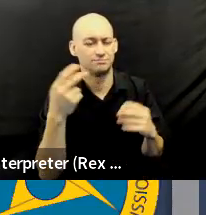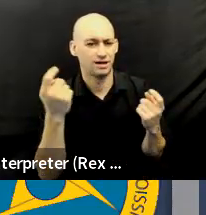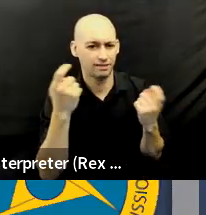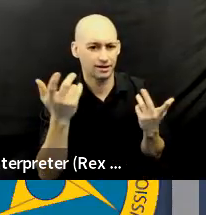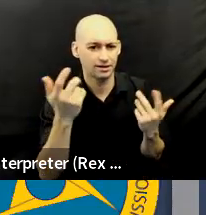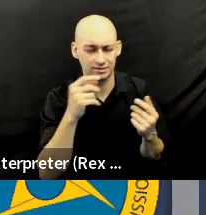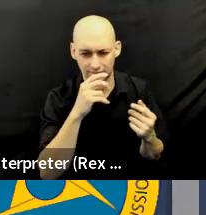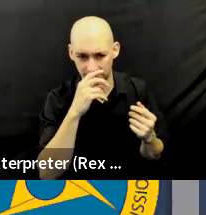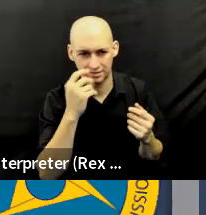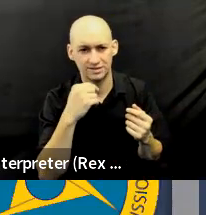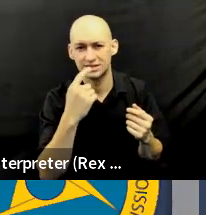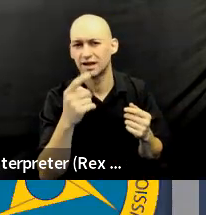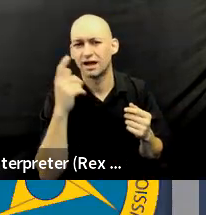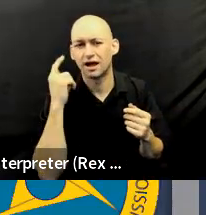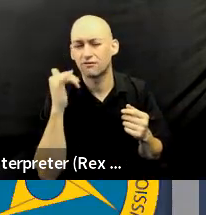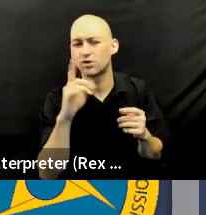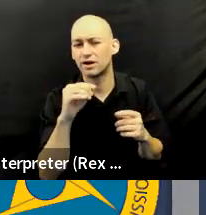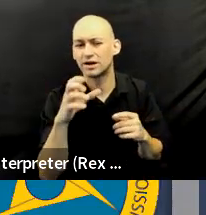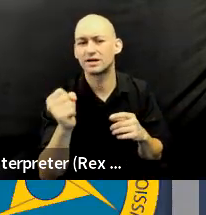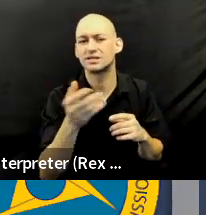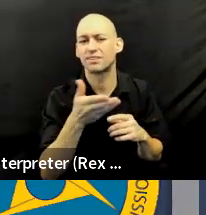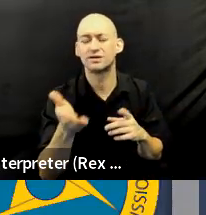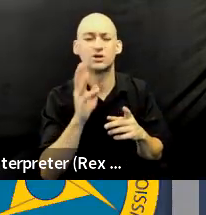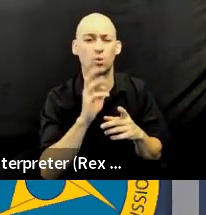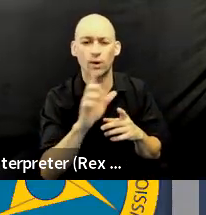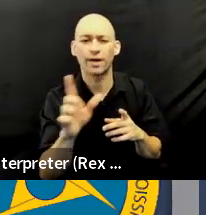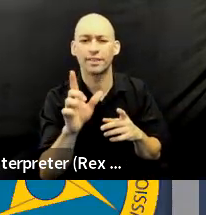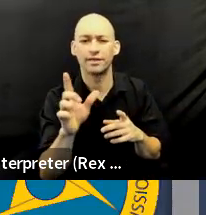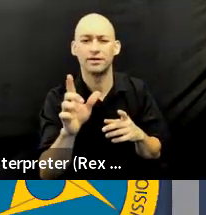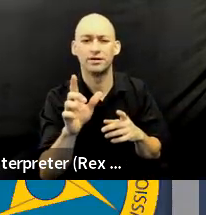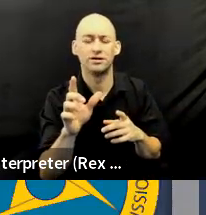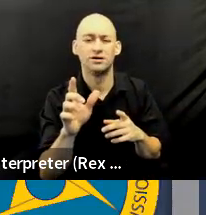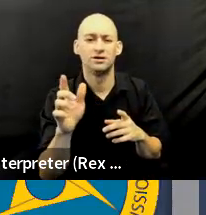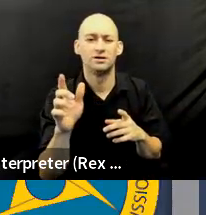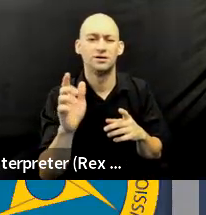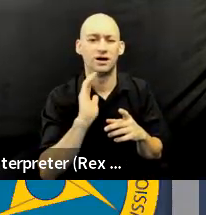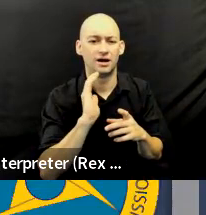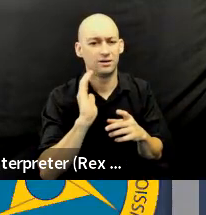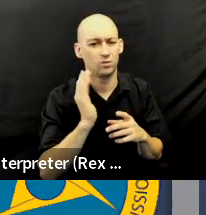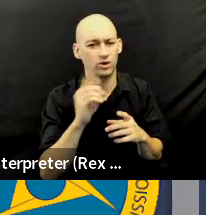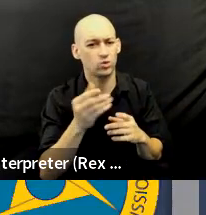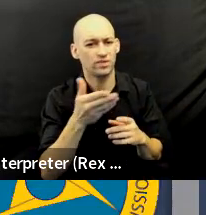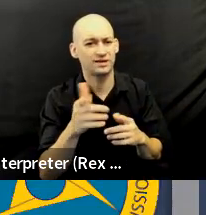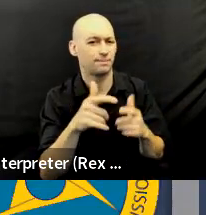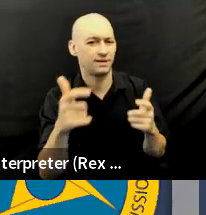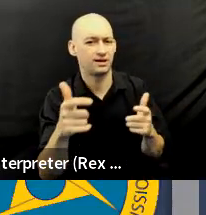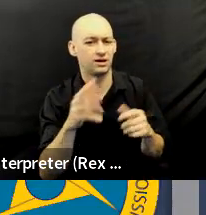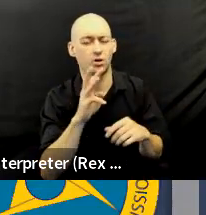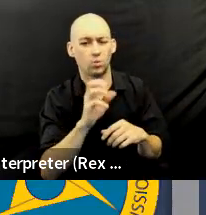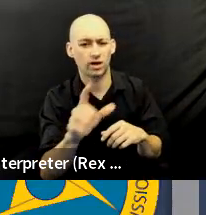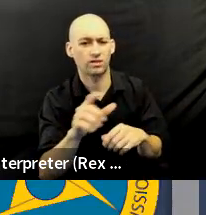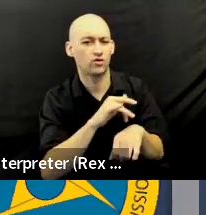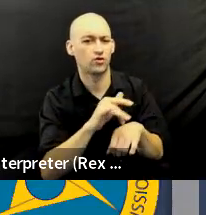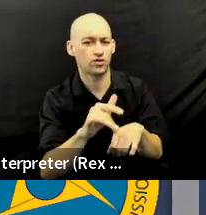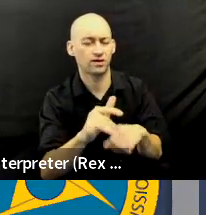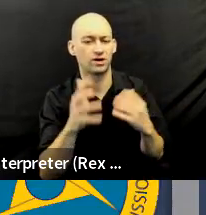know, California does things well, does them big. We can do big things and do them well and do them early. And I just want to